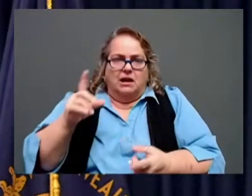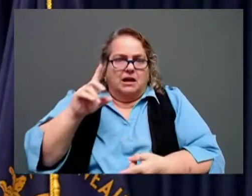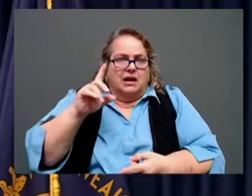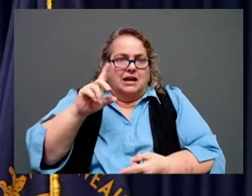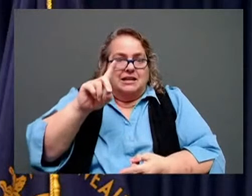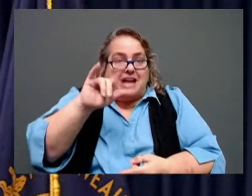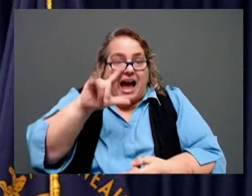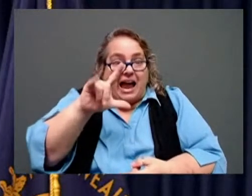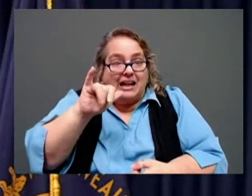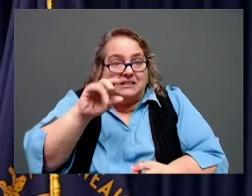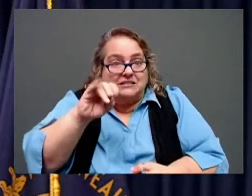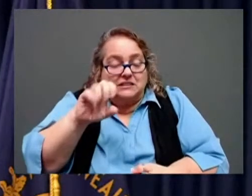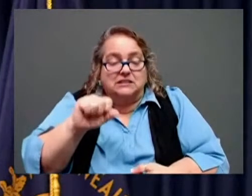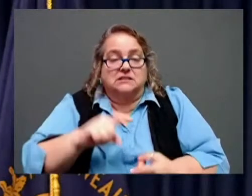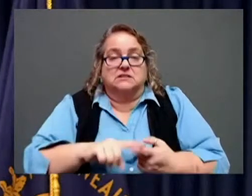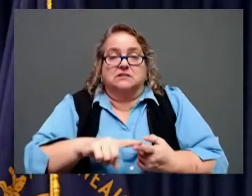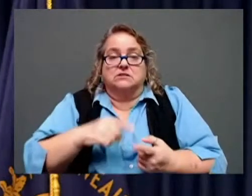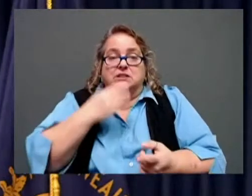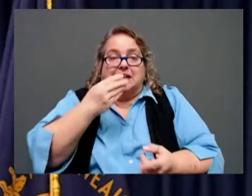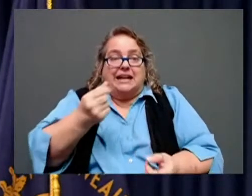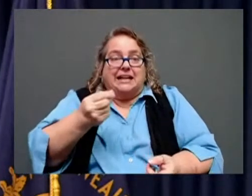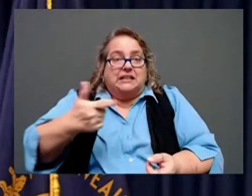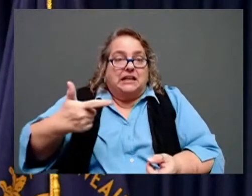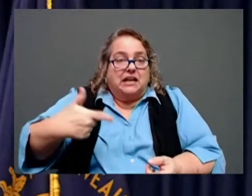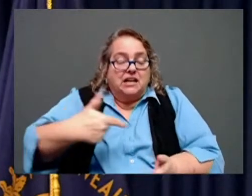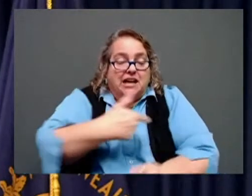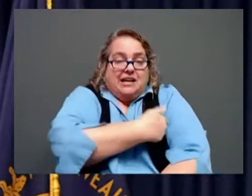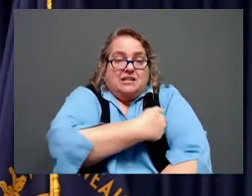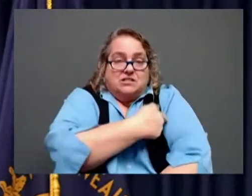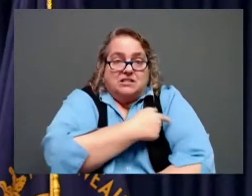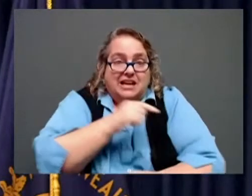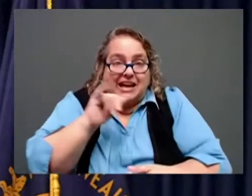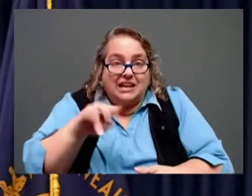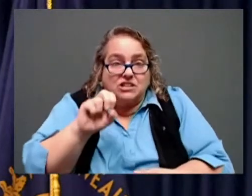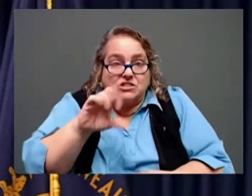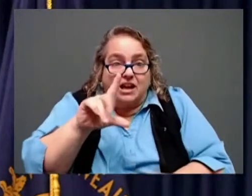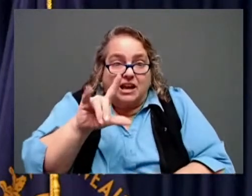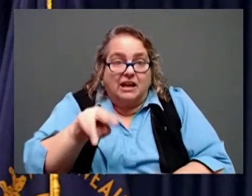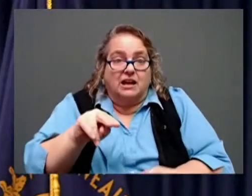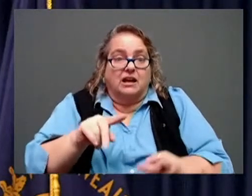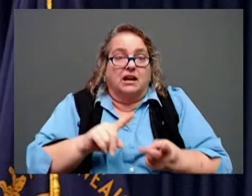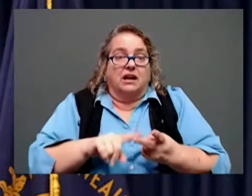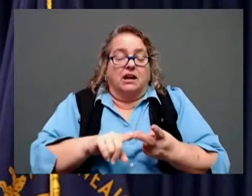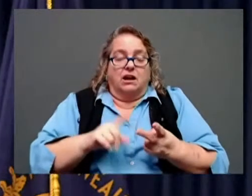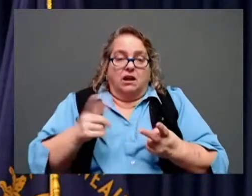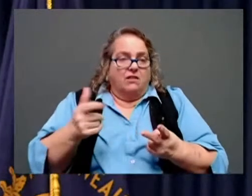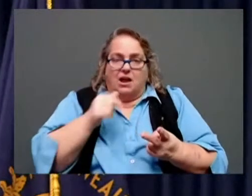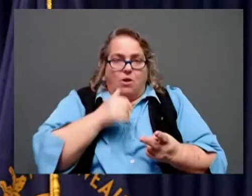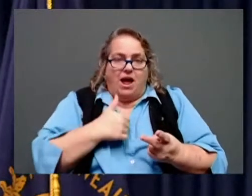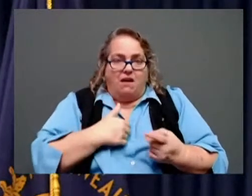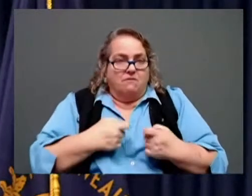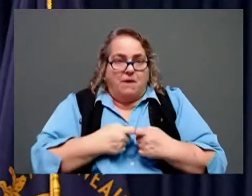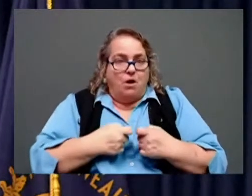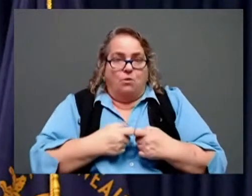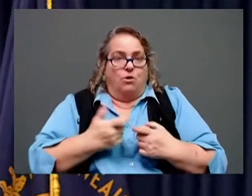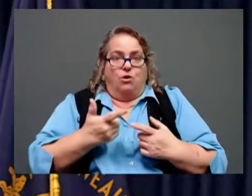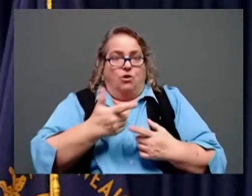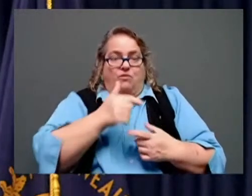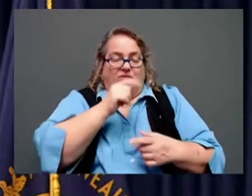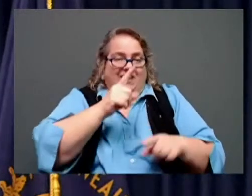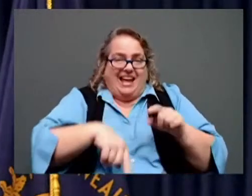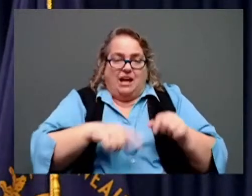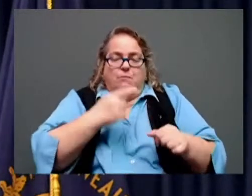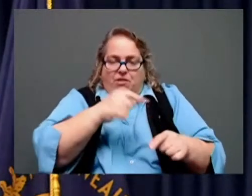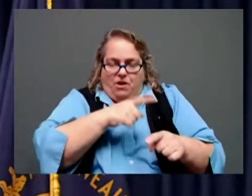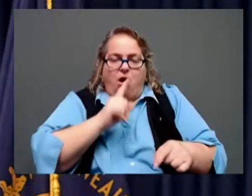insulin, and they didn't have power, they don't have internet, they're filling things out. But they're there to help their people. We've also waived